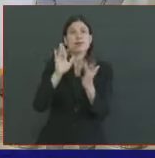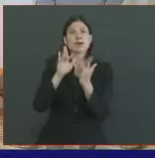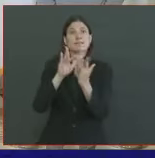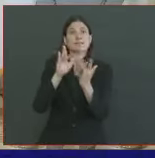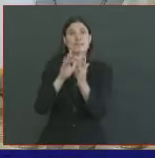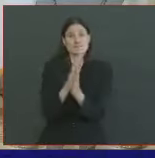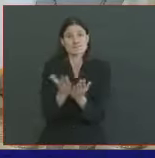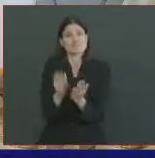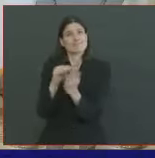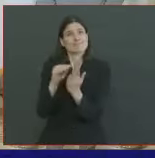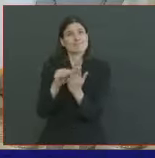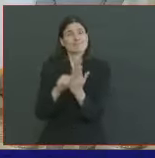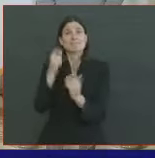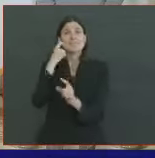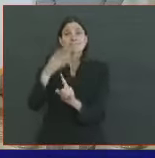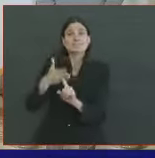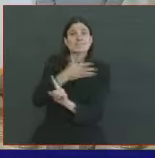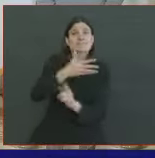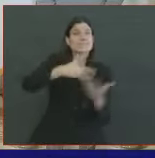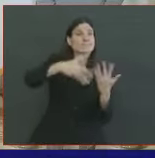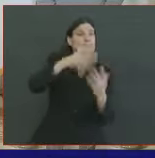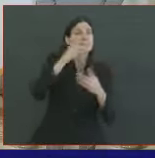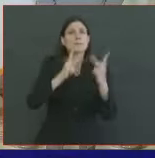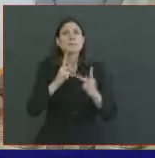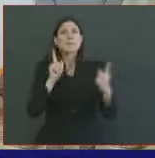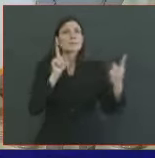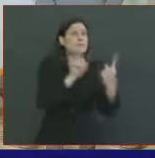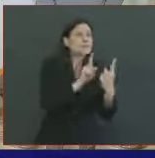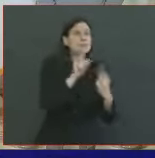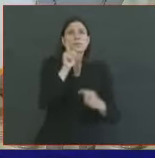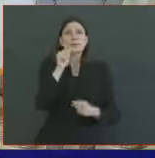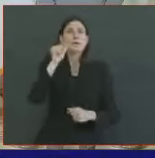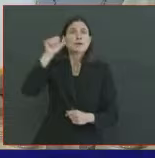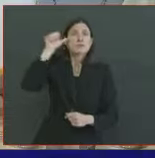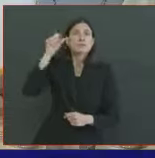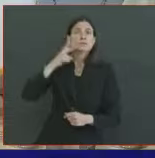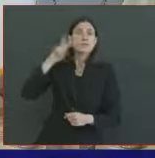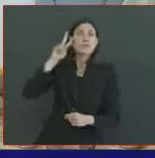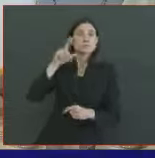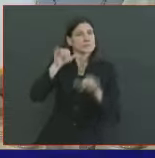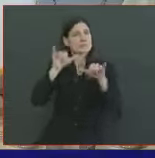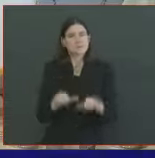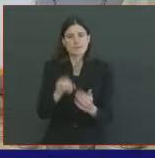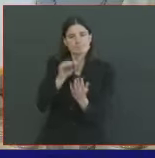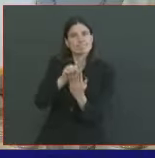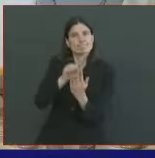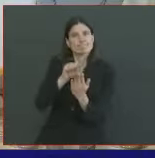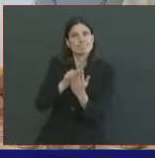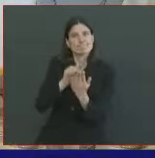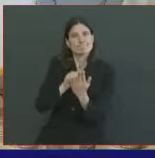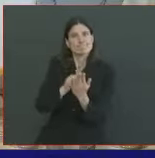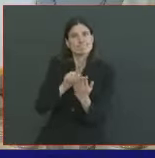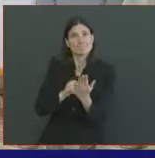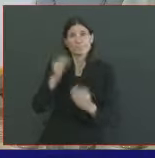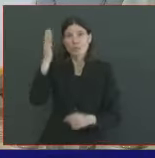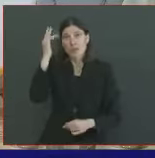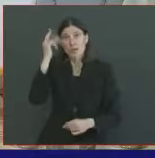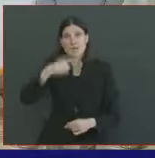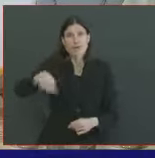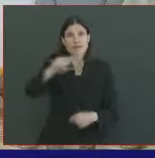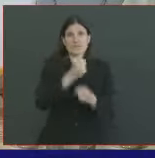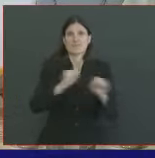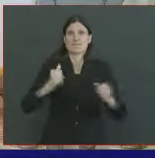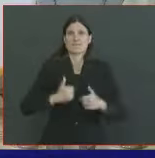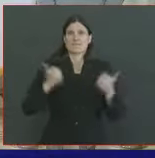tracing notebook. Who were you with and where were you? It could be life-saving if you are tested positive.